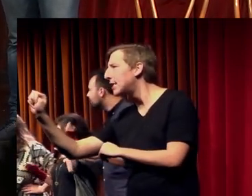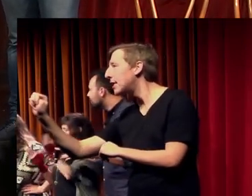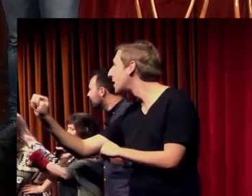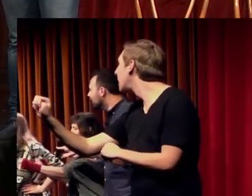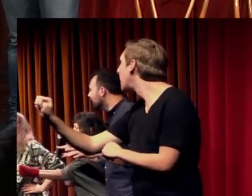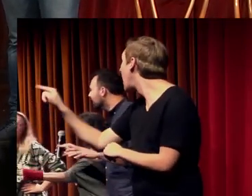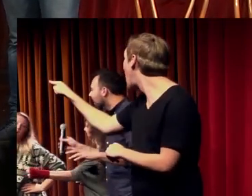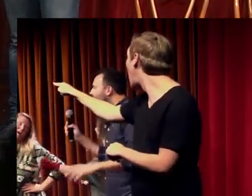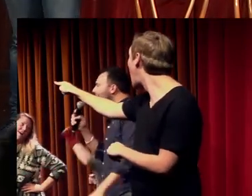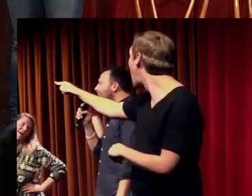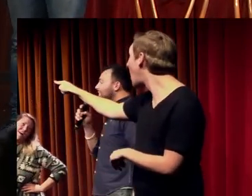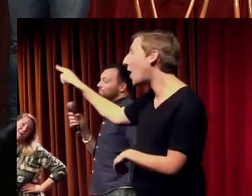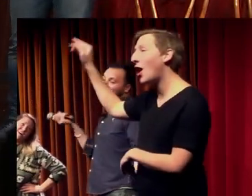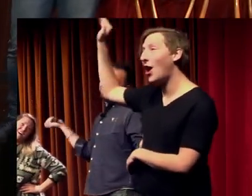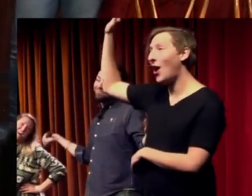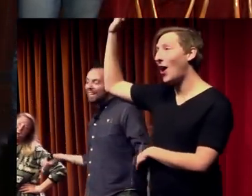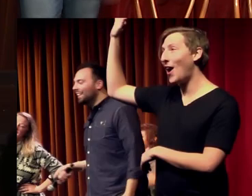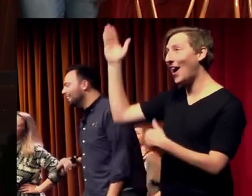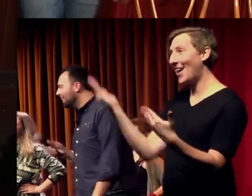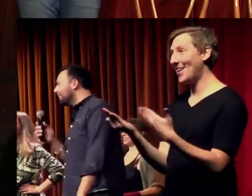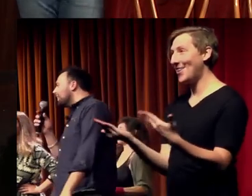Here.